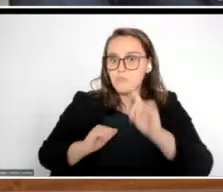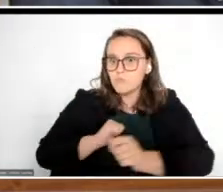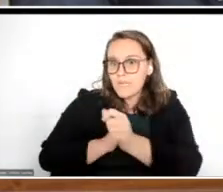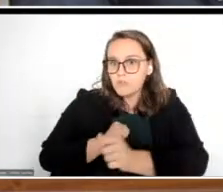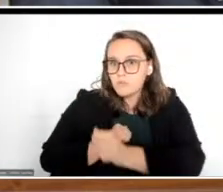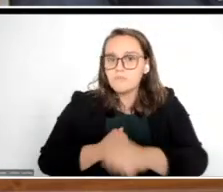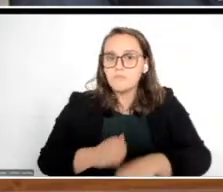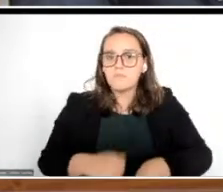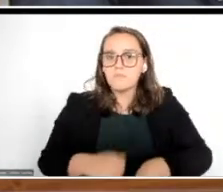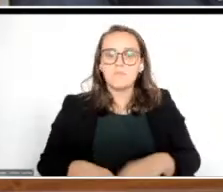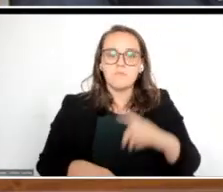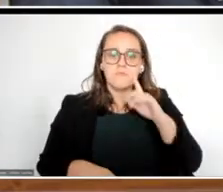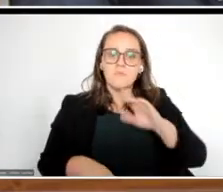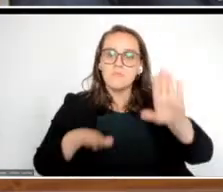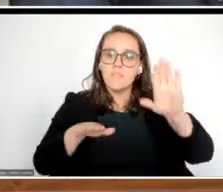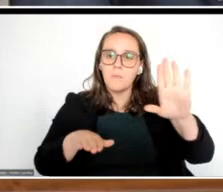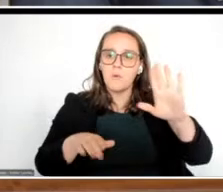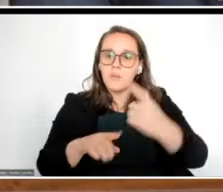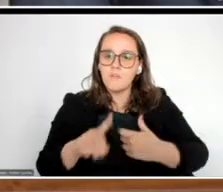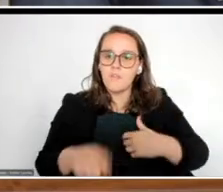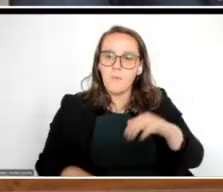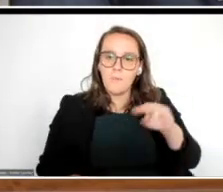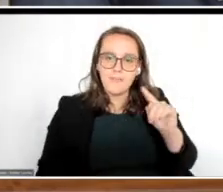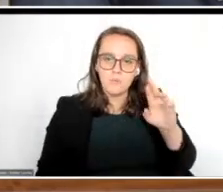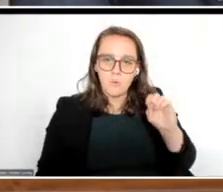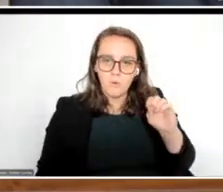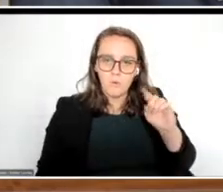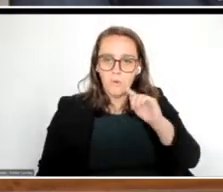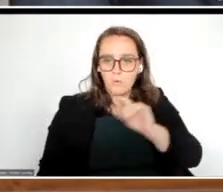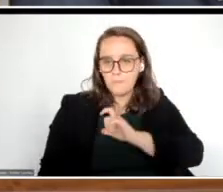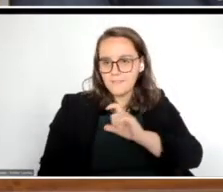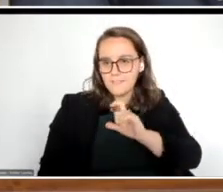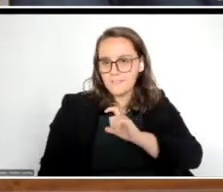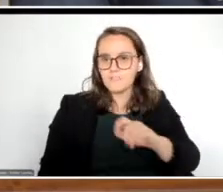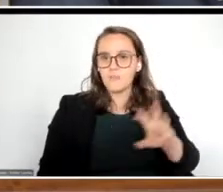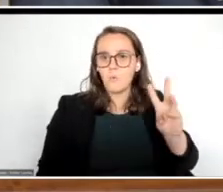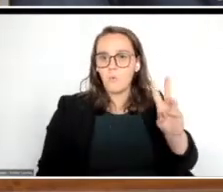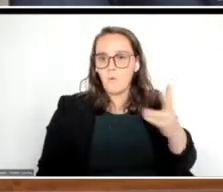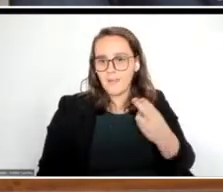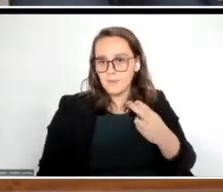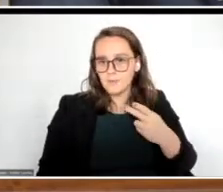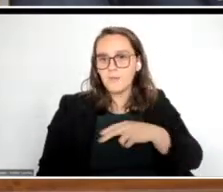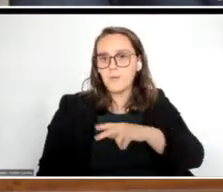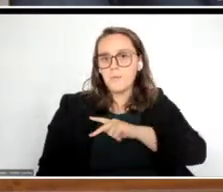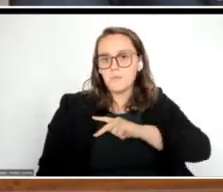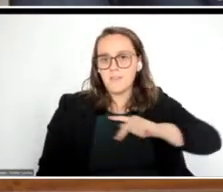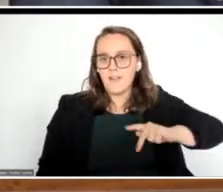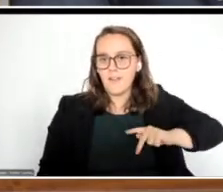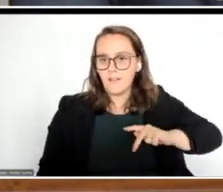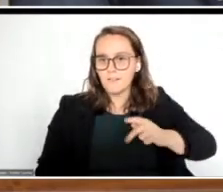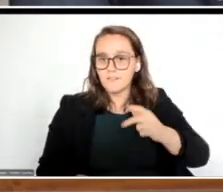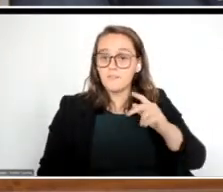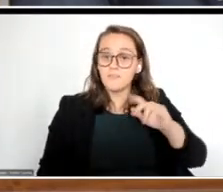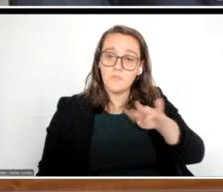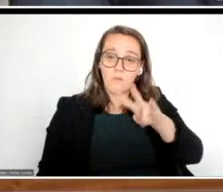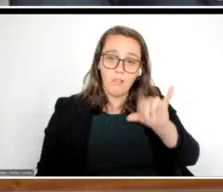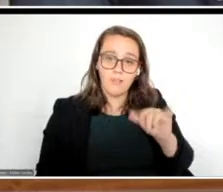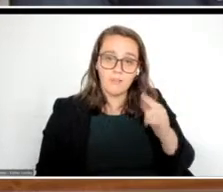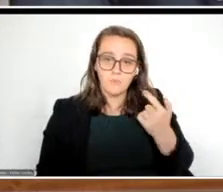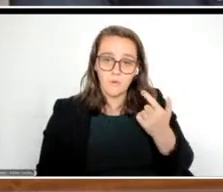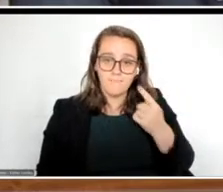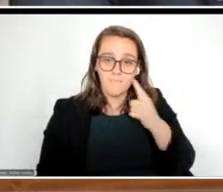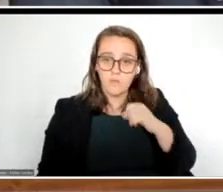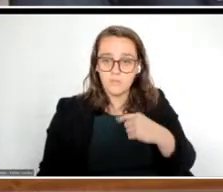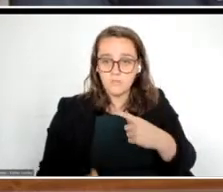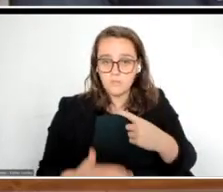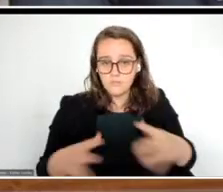the Metropolitan Police and White House personnel during our July 21st hearing, information about the